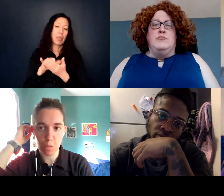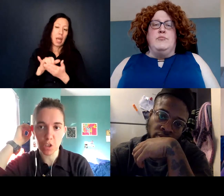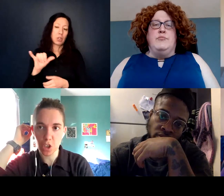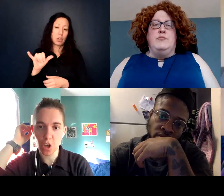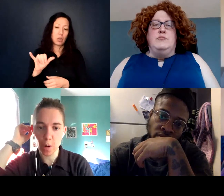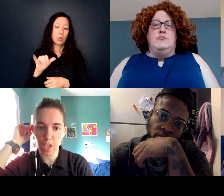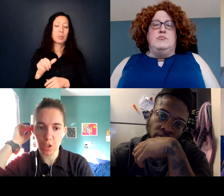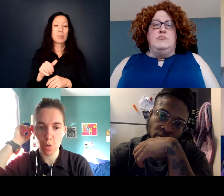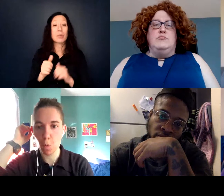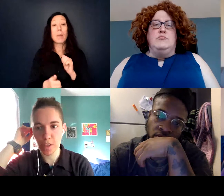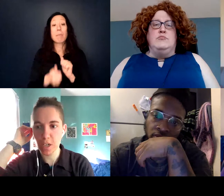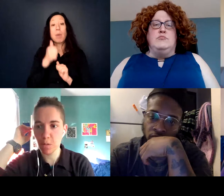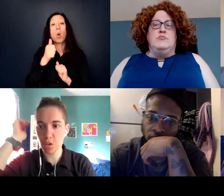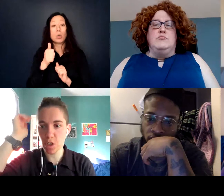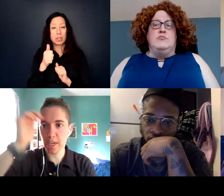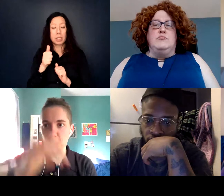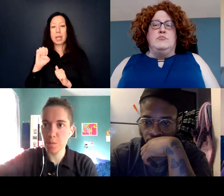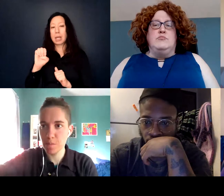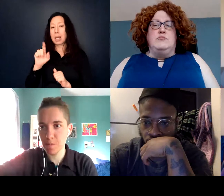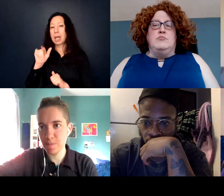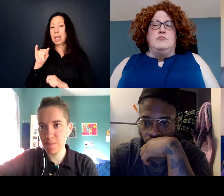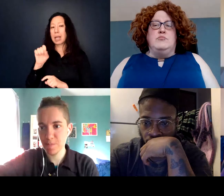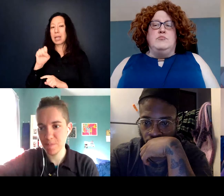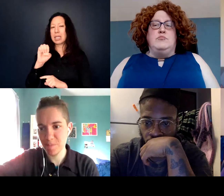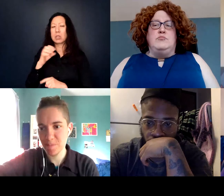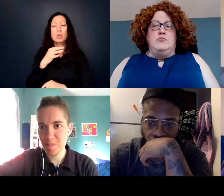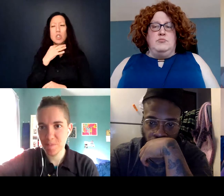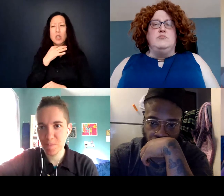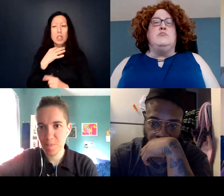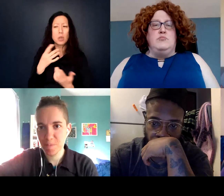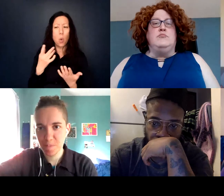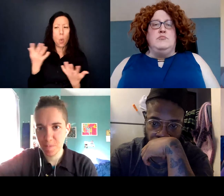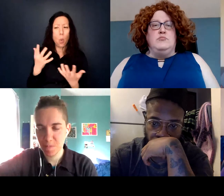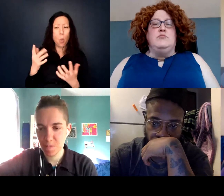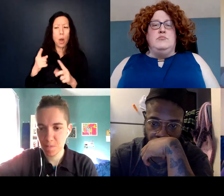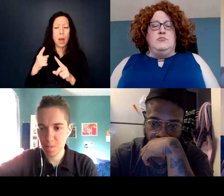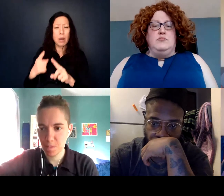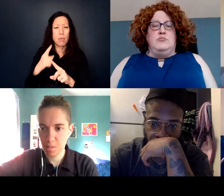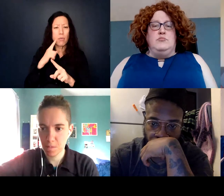She mostly was just curious what the city was trying to do.